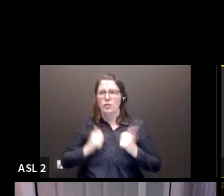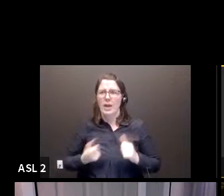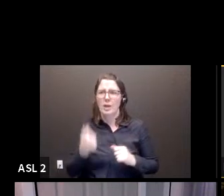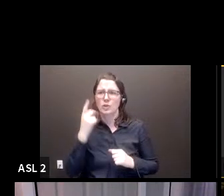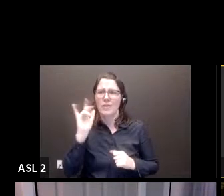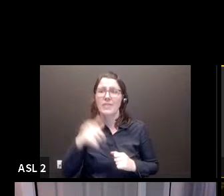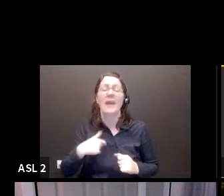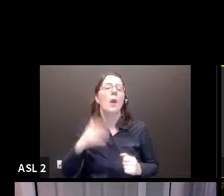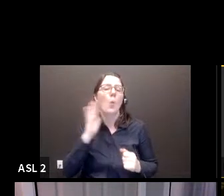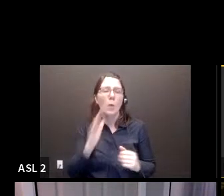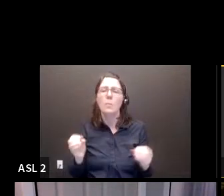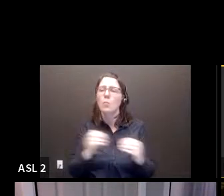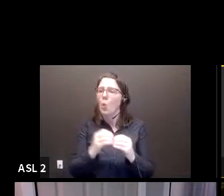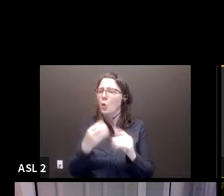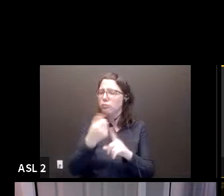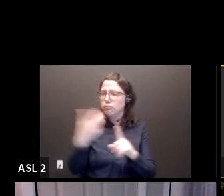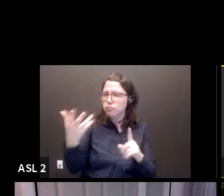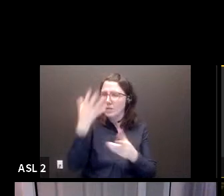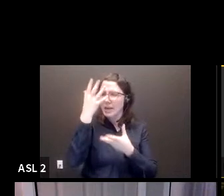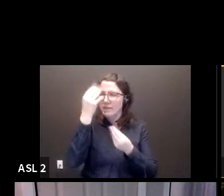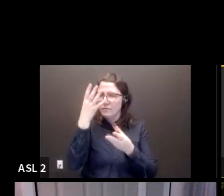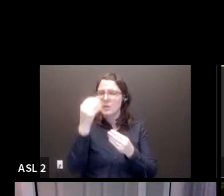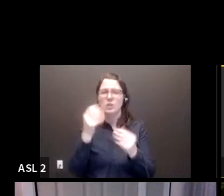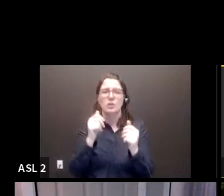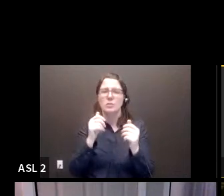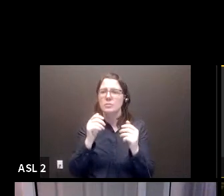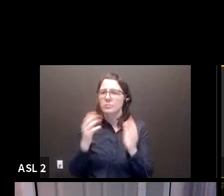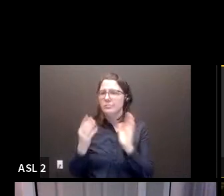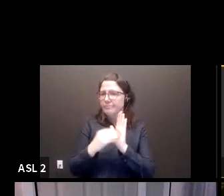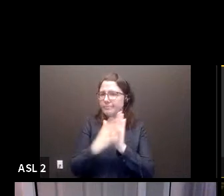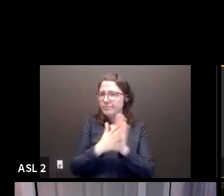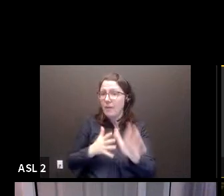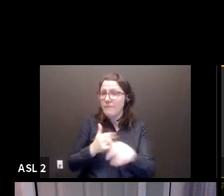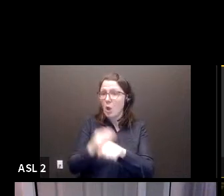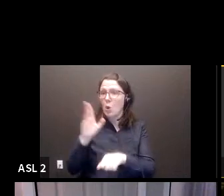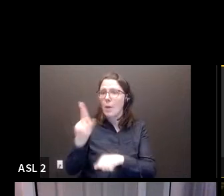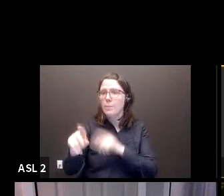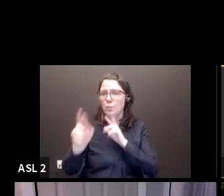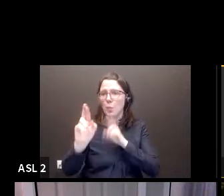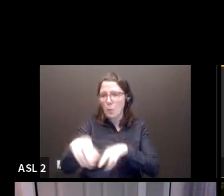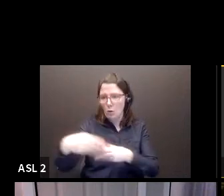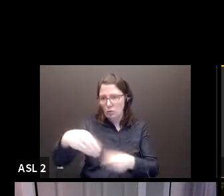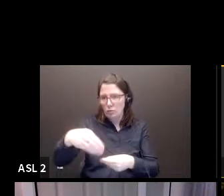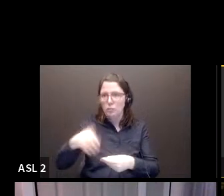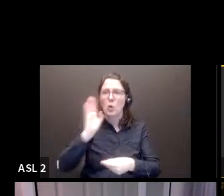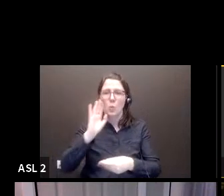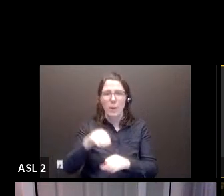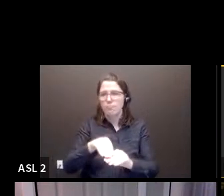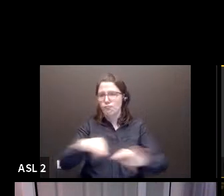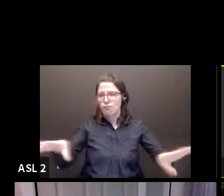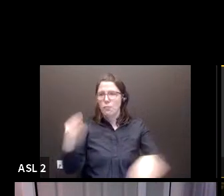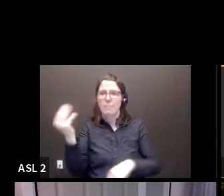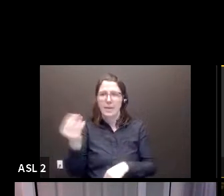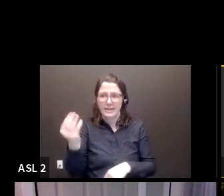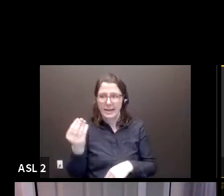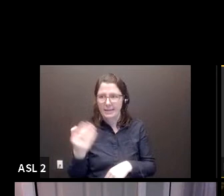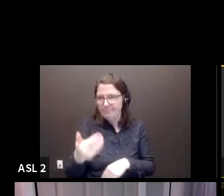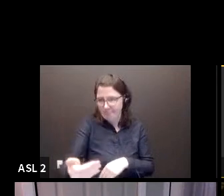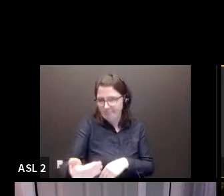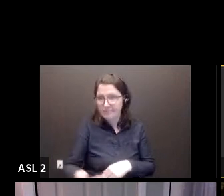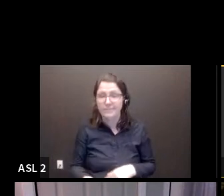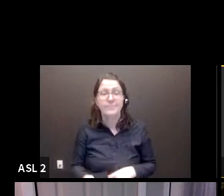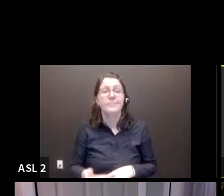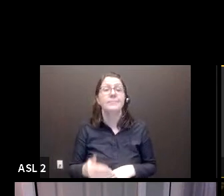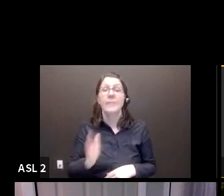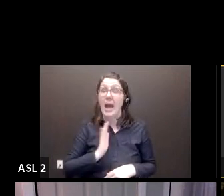follow-up report that we committed to the board on monday should they choose to pursue that further this isn't an average cost